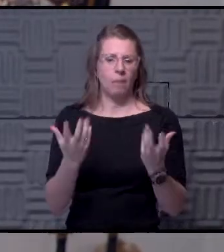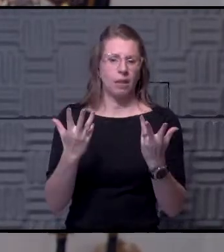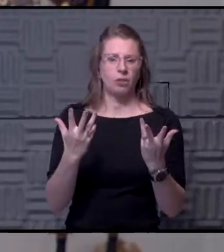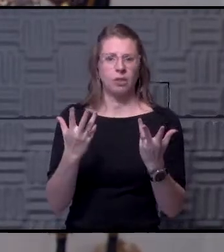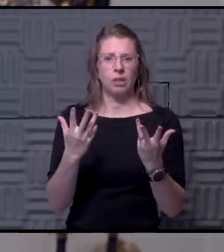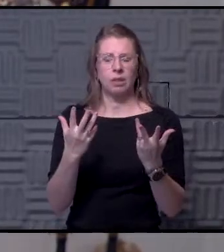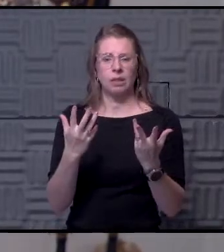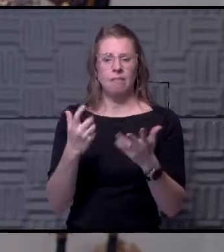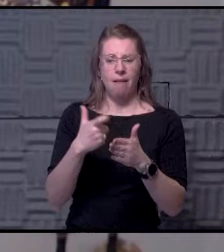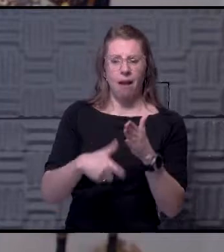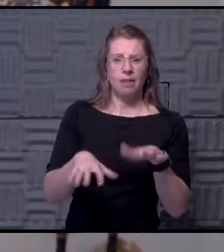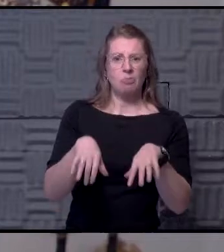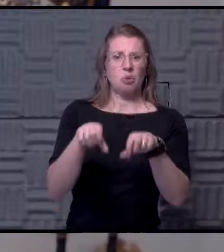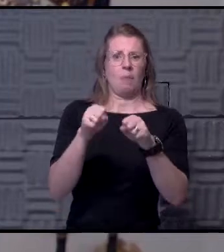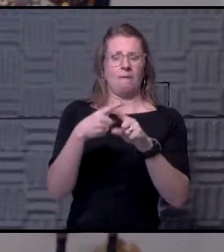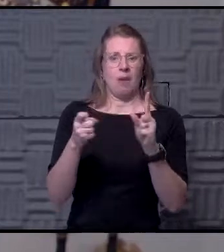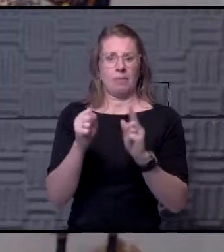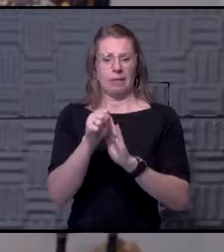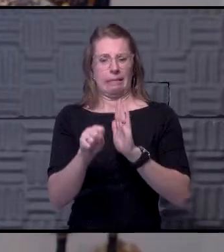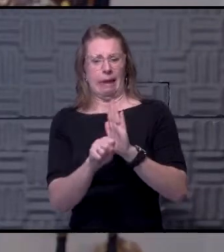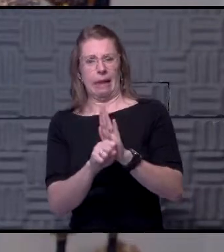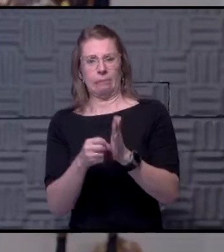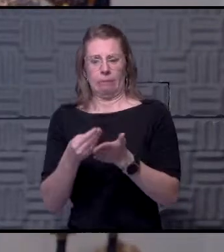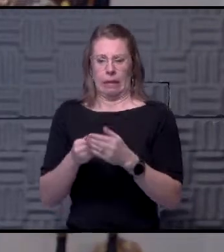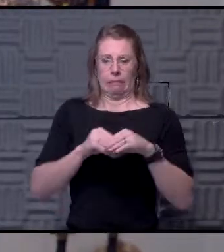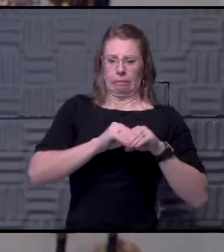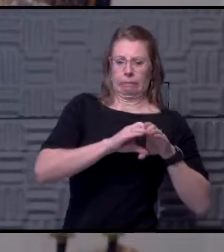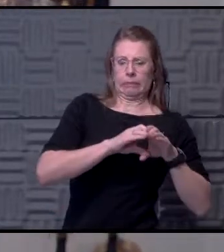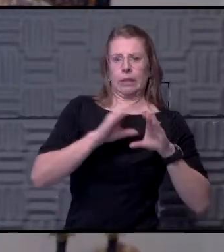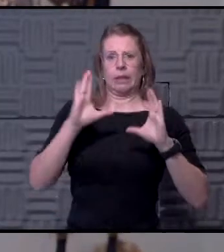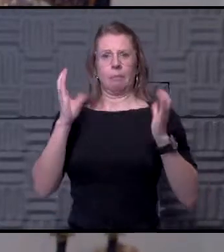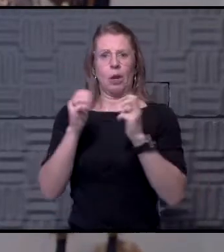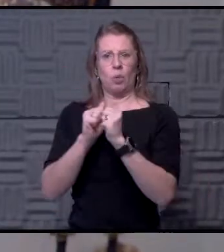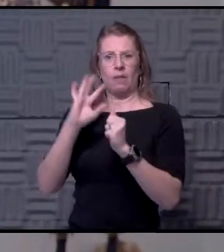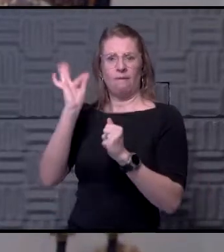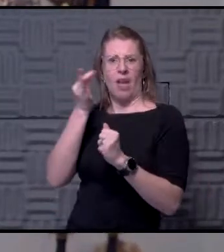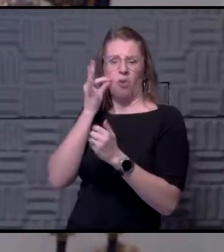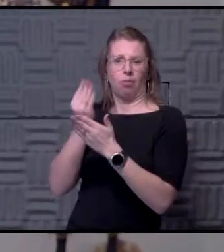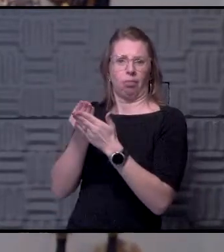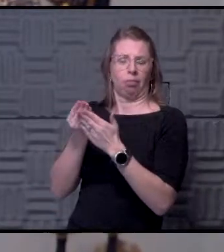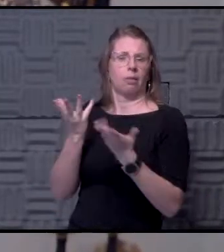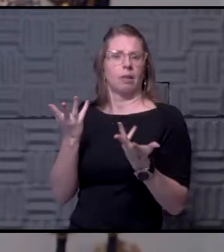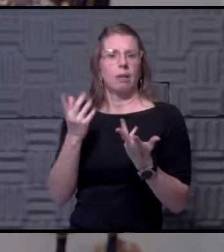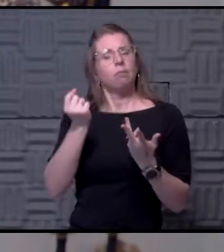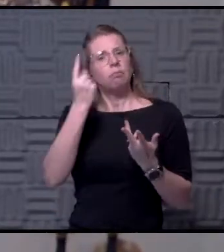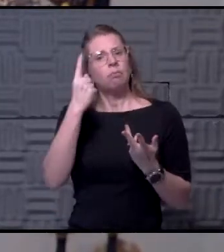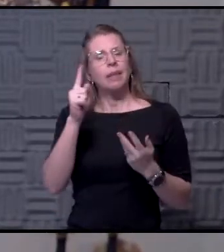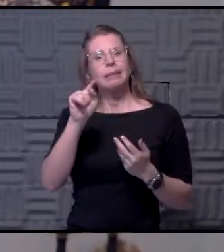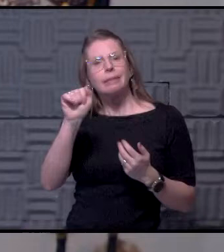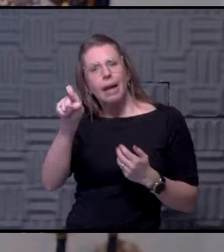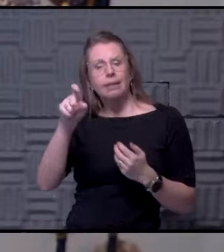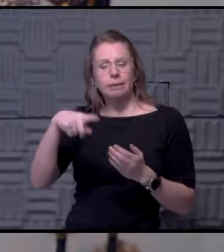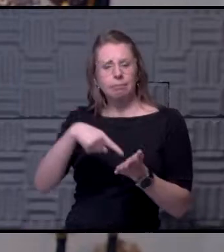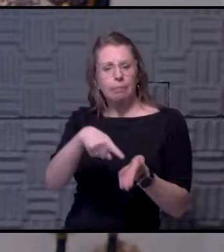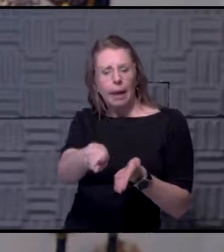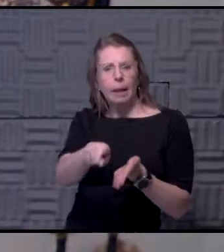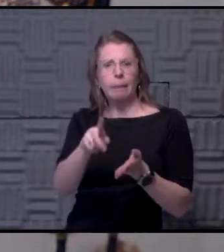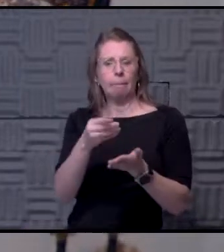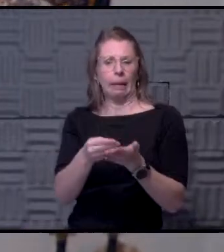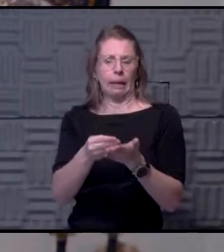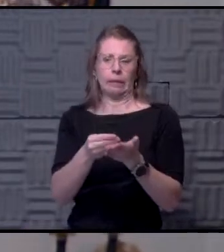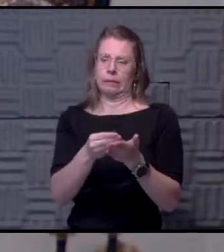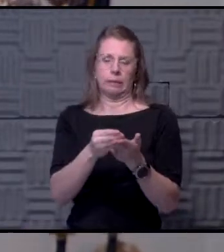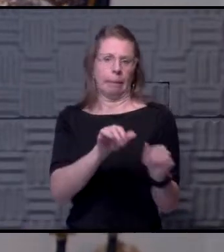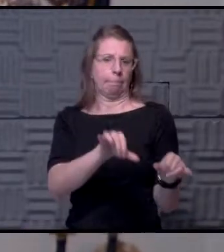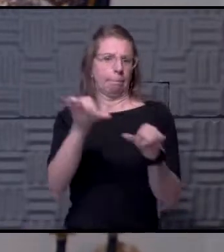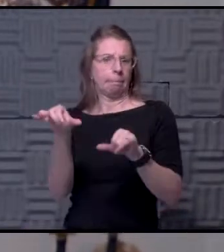cost out of our own state coffers versus the federal dollars. I mean, I recognize it's all taxpayer money and we try to be good stewards,